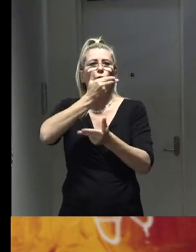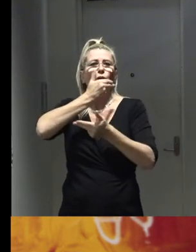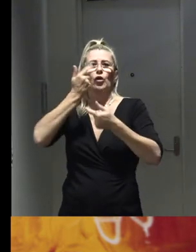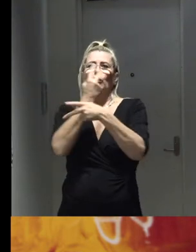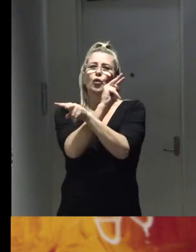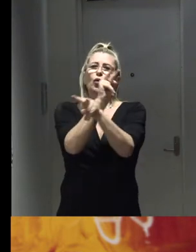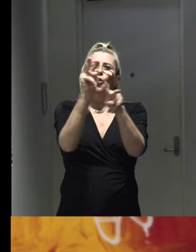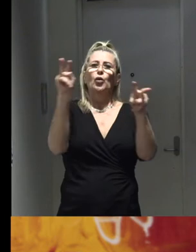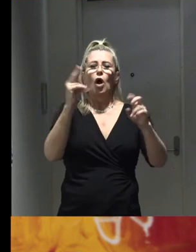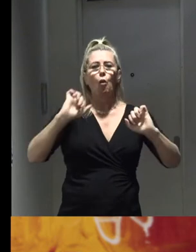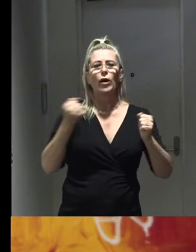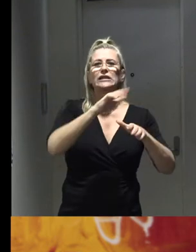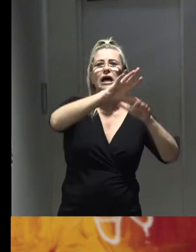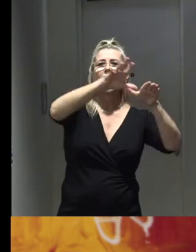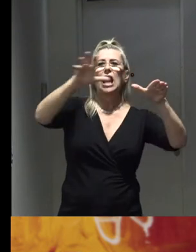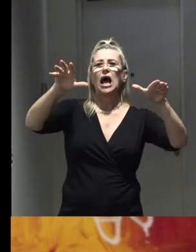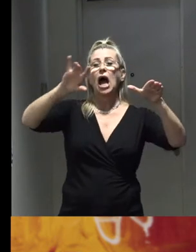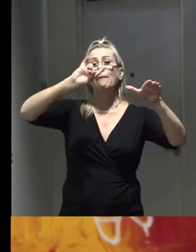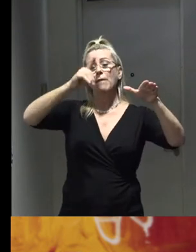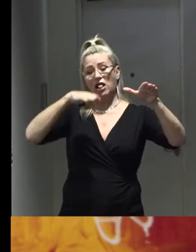is the haunting reality that exists.